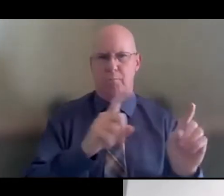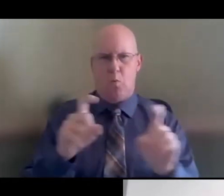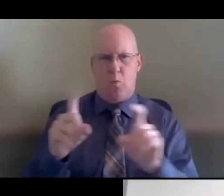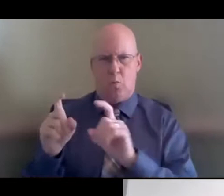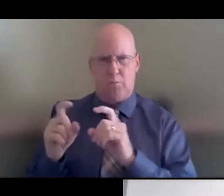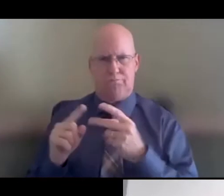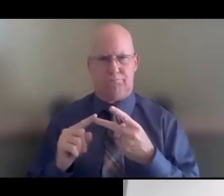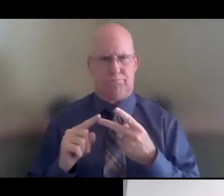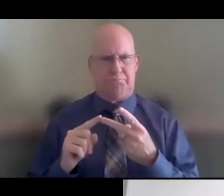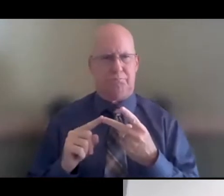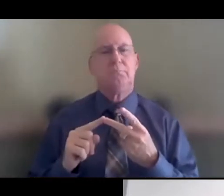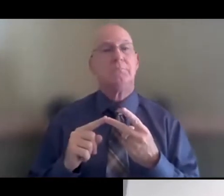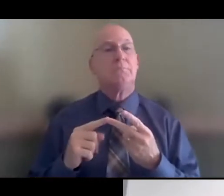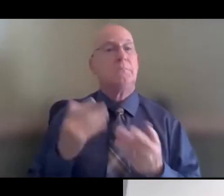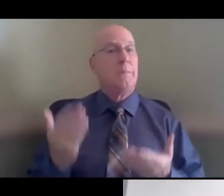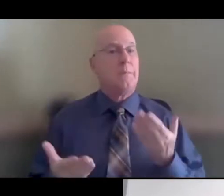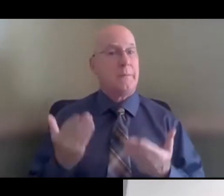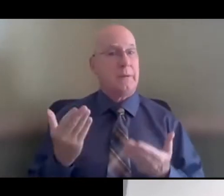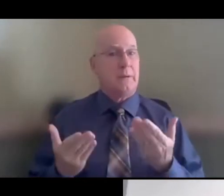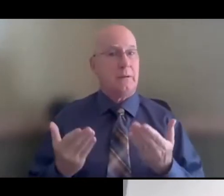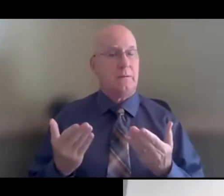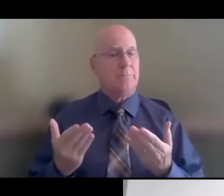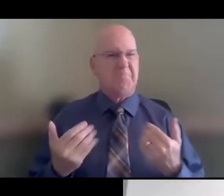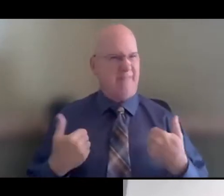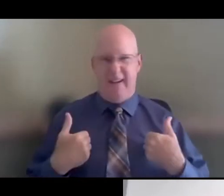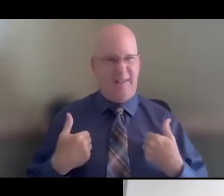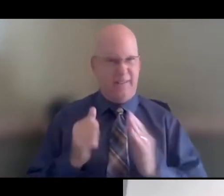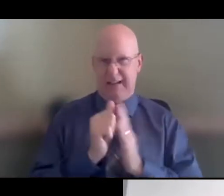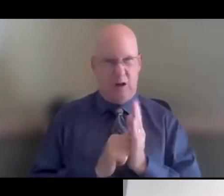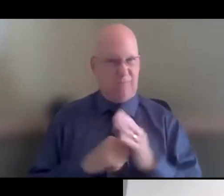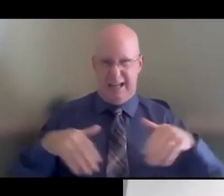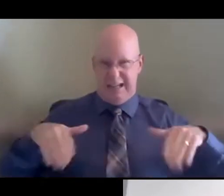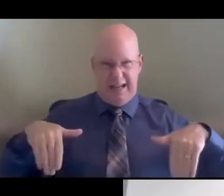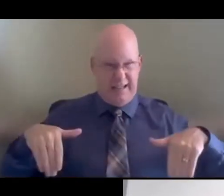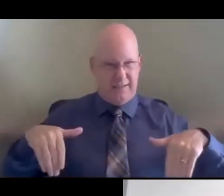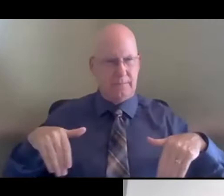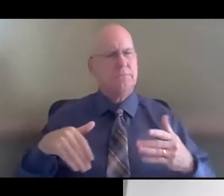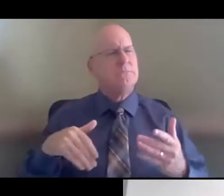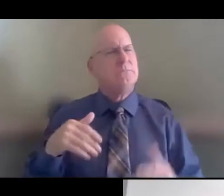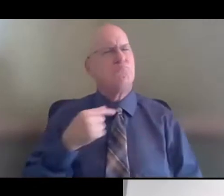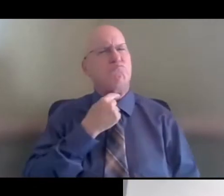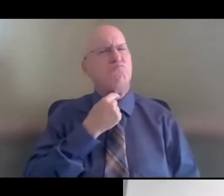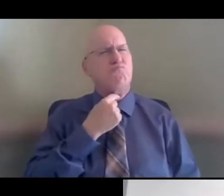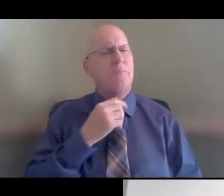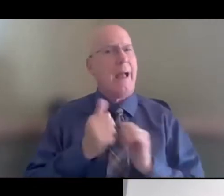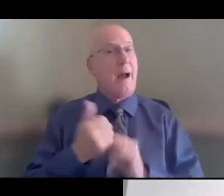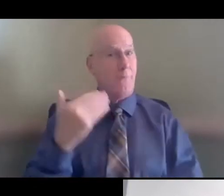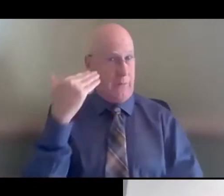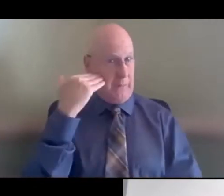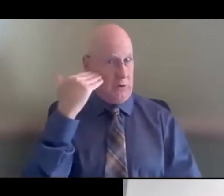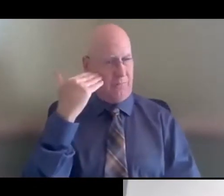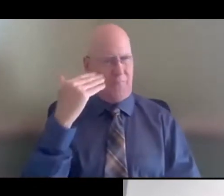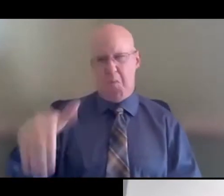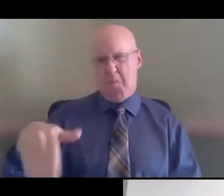to those that perhaps aren't an account holder yet or account administrator to see exactly how familiar you are with